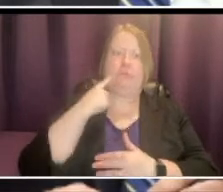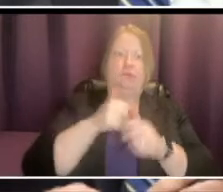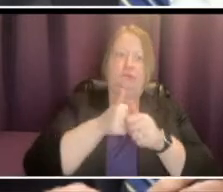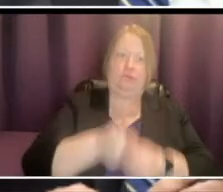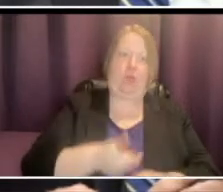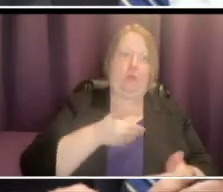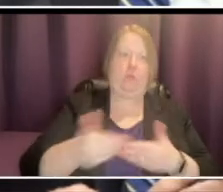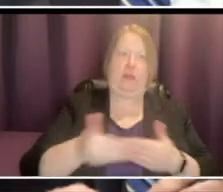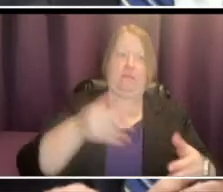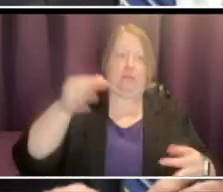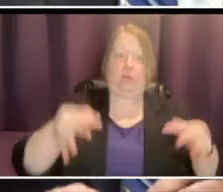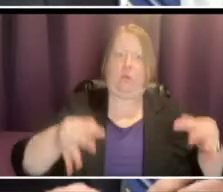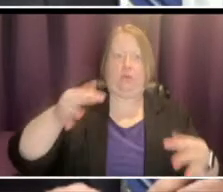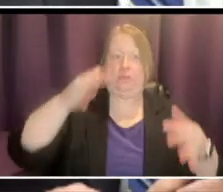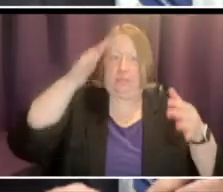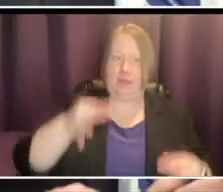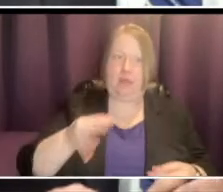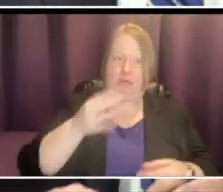Of course.